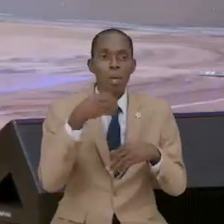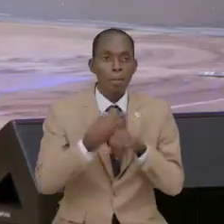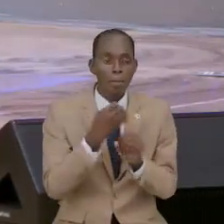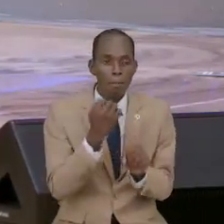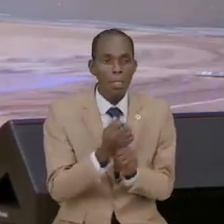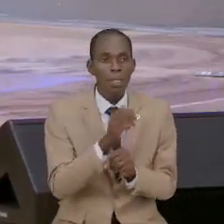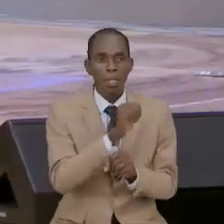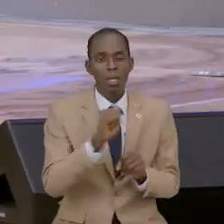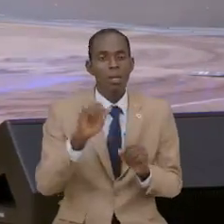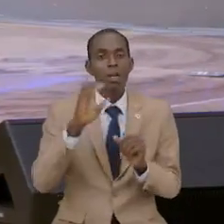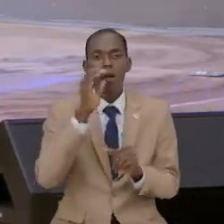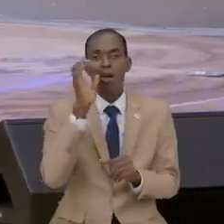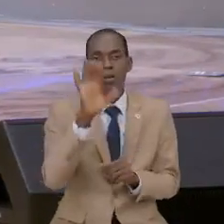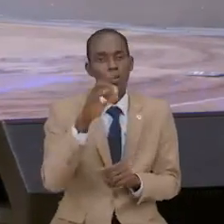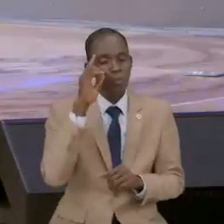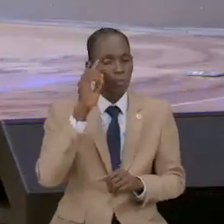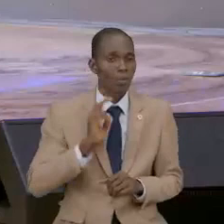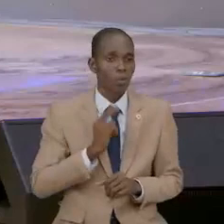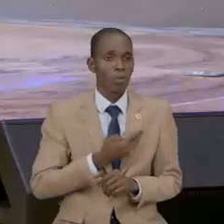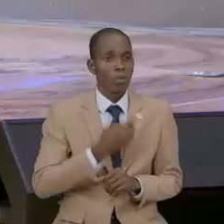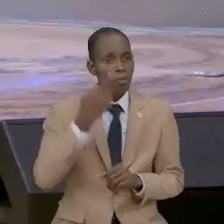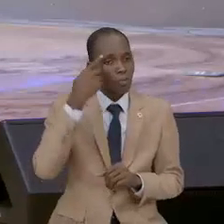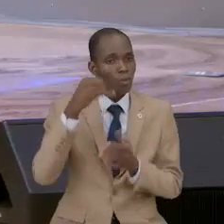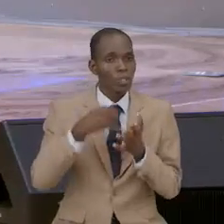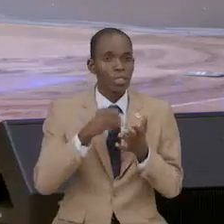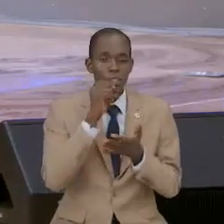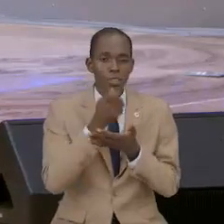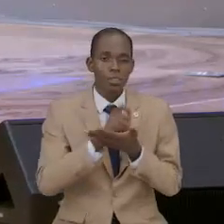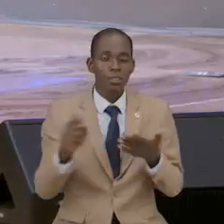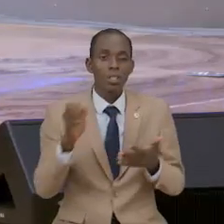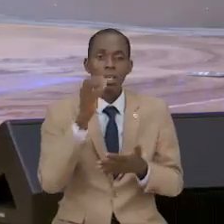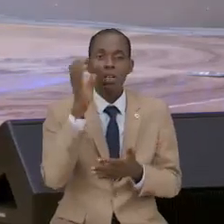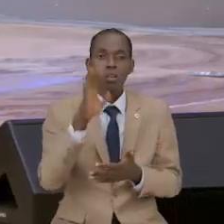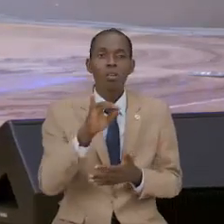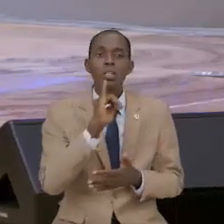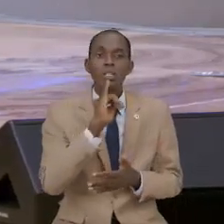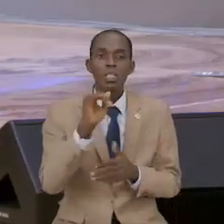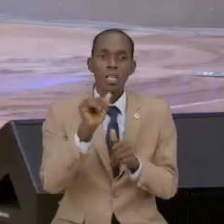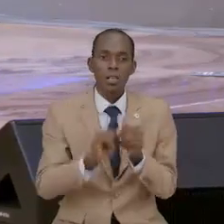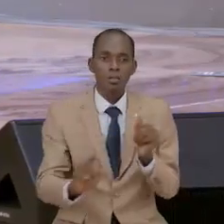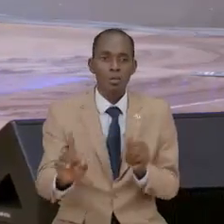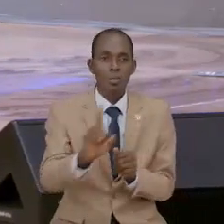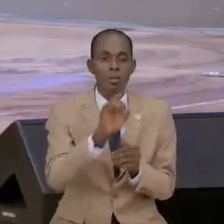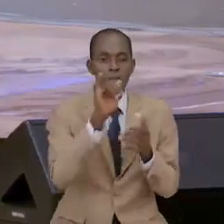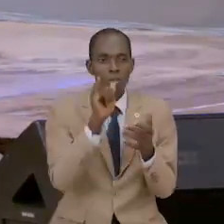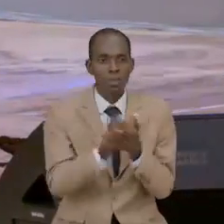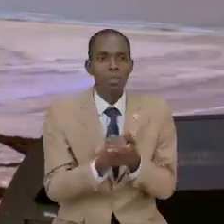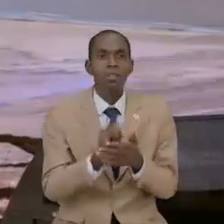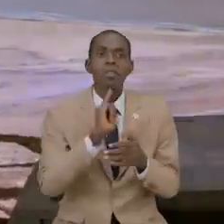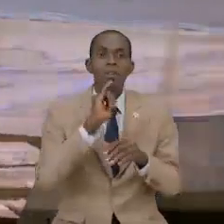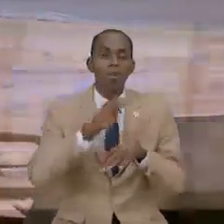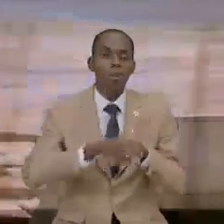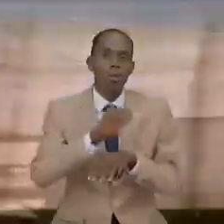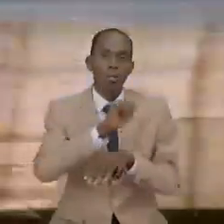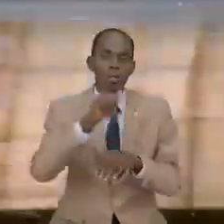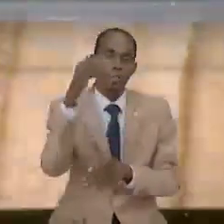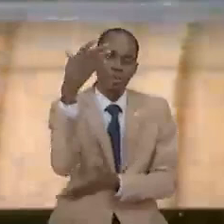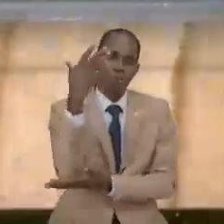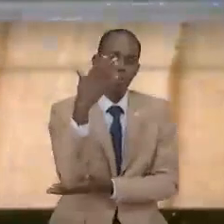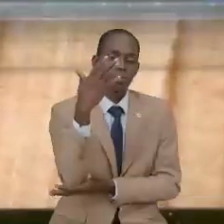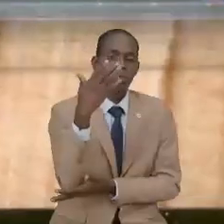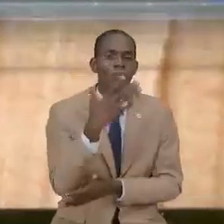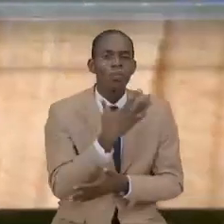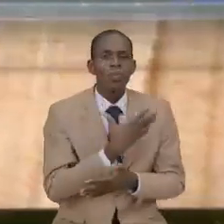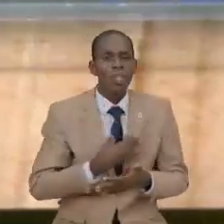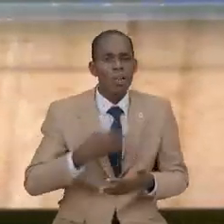for us. For it is written, cursed is everyone that hangeth on a tree. And why